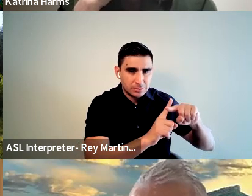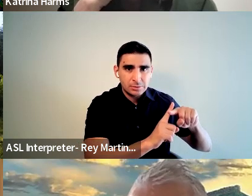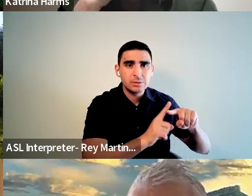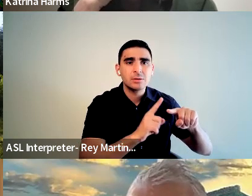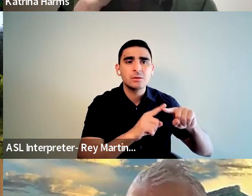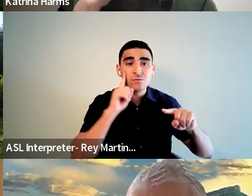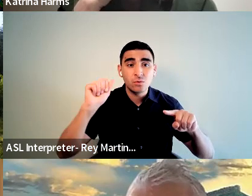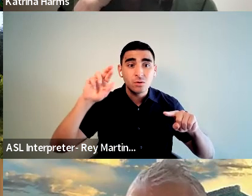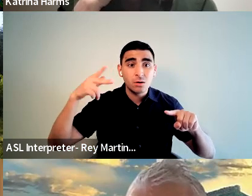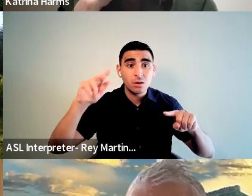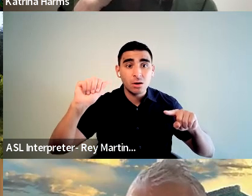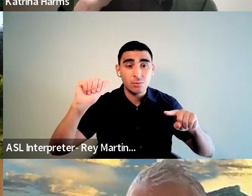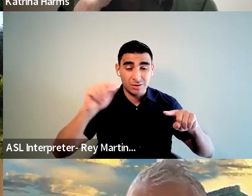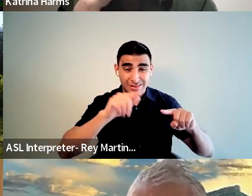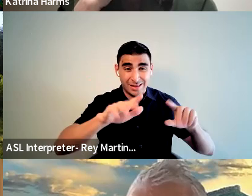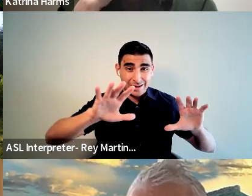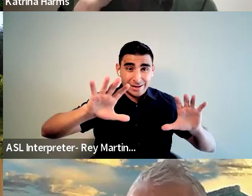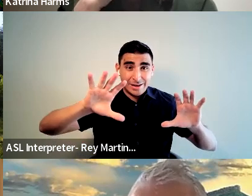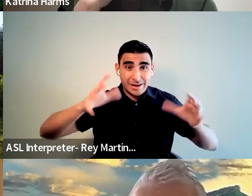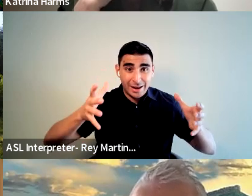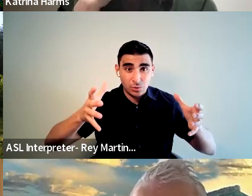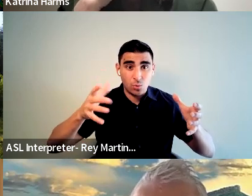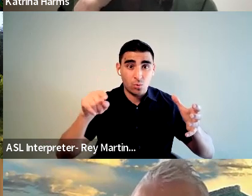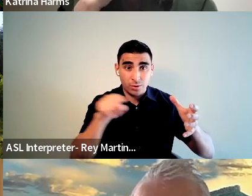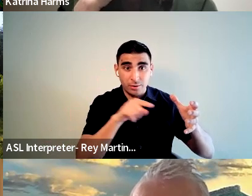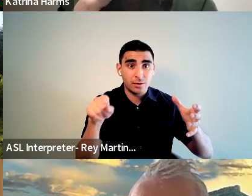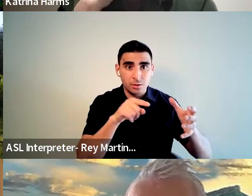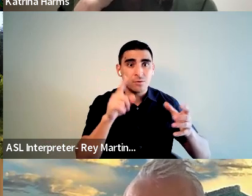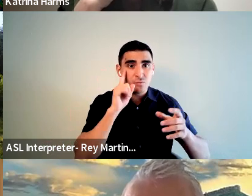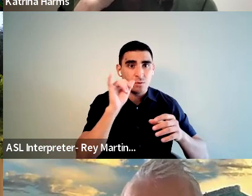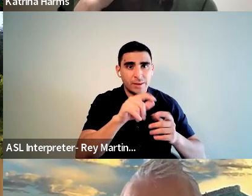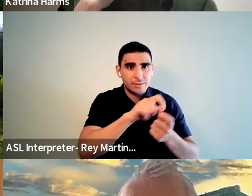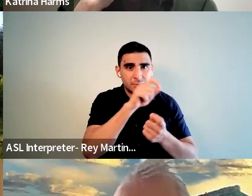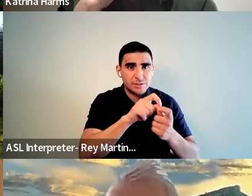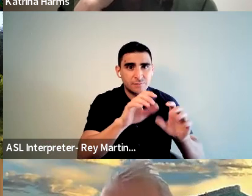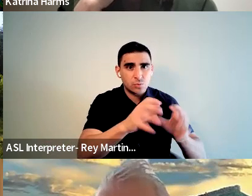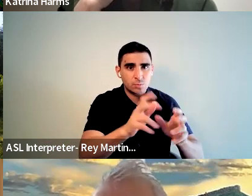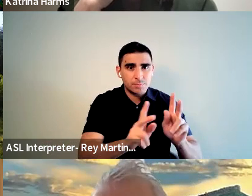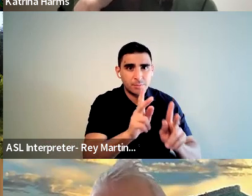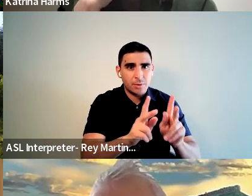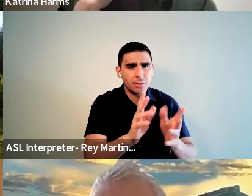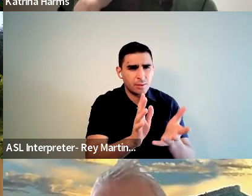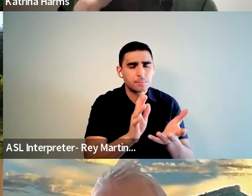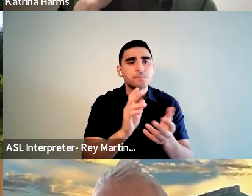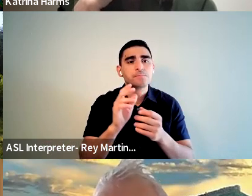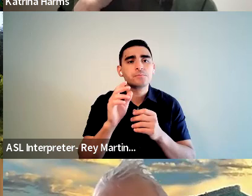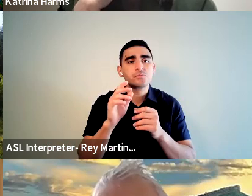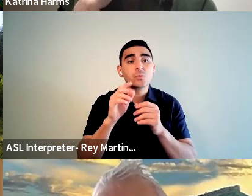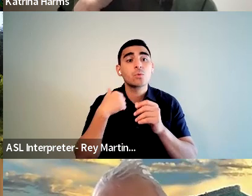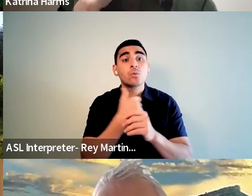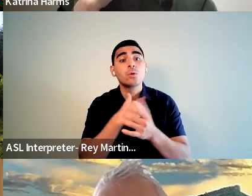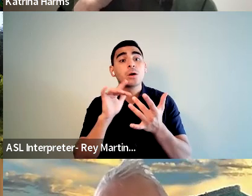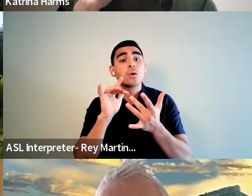entire category is addressing a targeted population, which is, and by reaching out